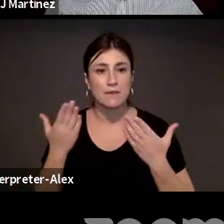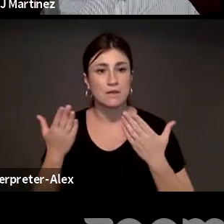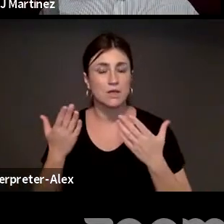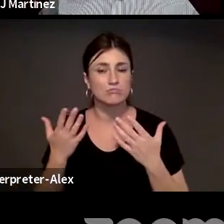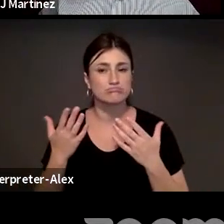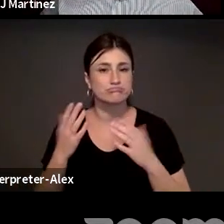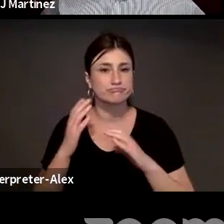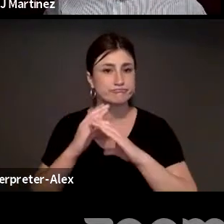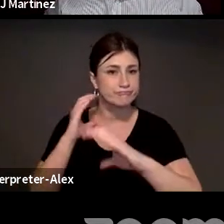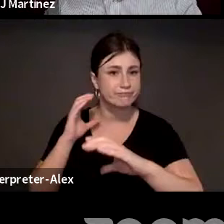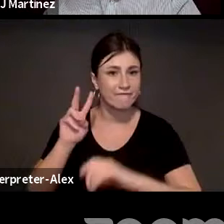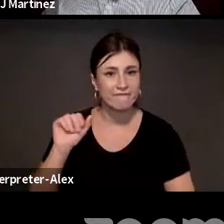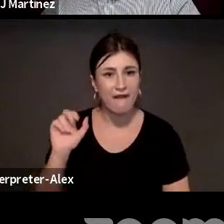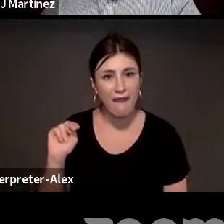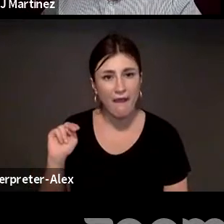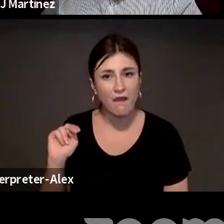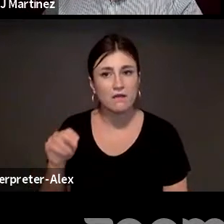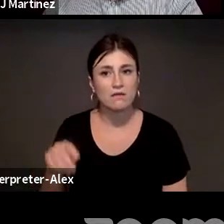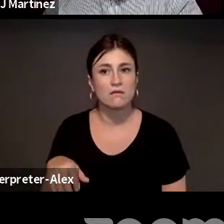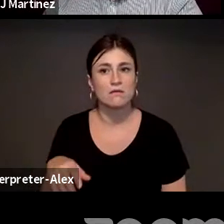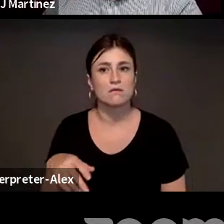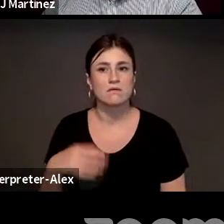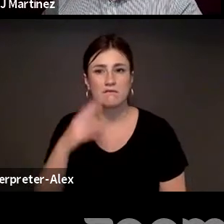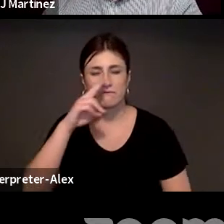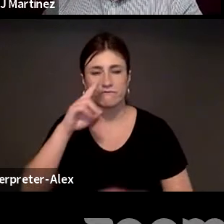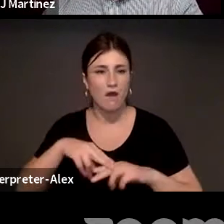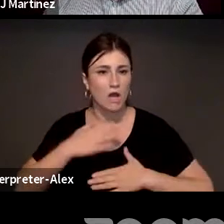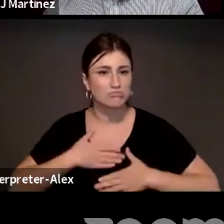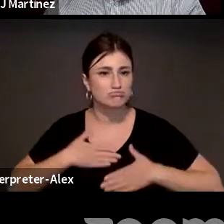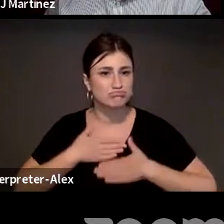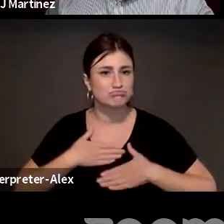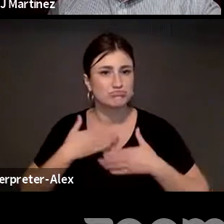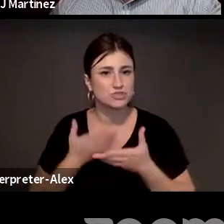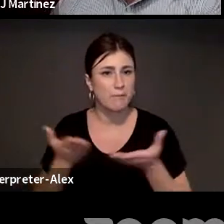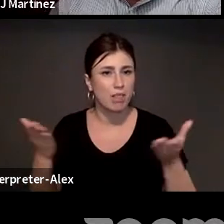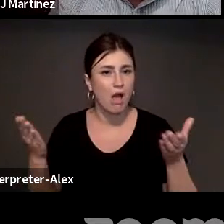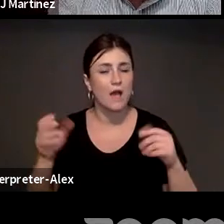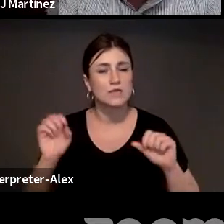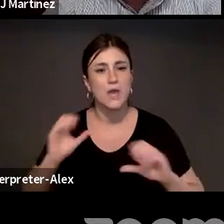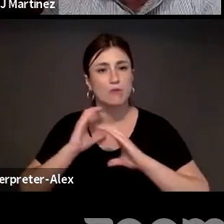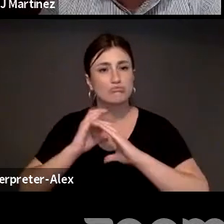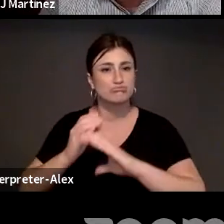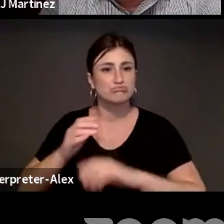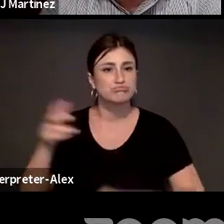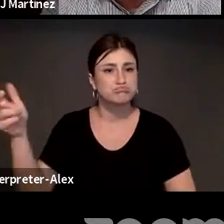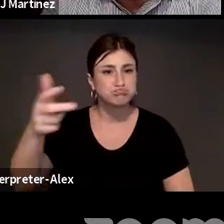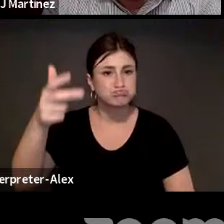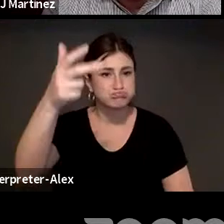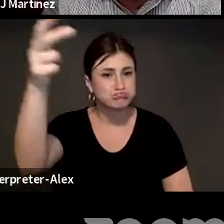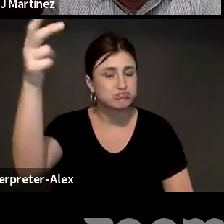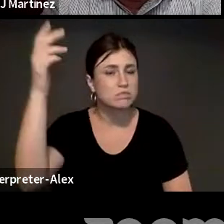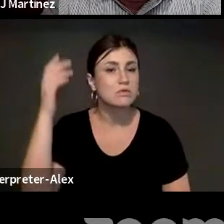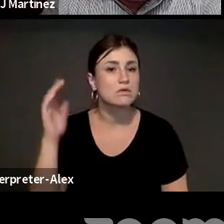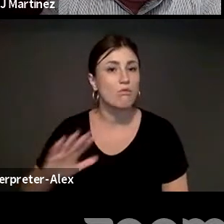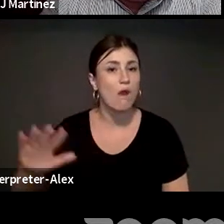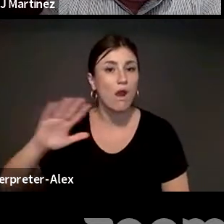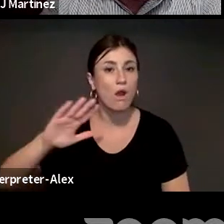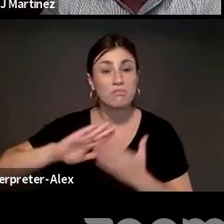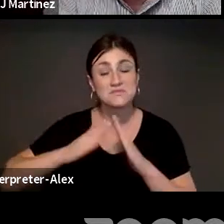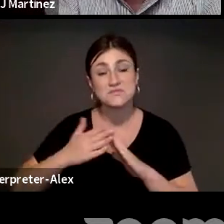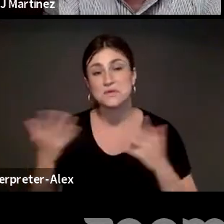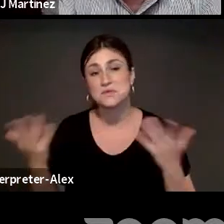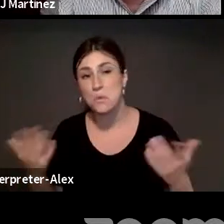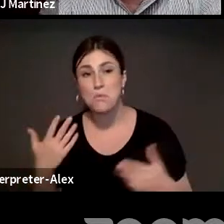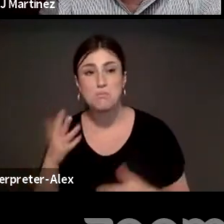with recreational supplies for kids and move that van all around the city and the parks. So that's something that I'd like to see happen, but